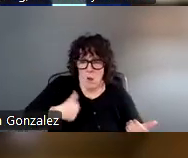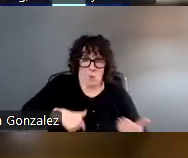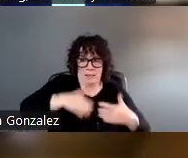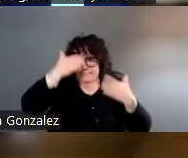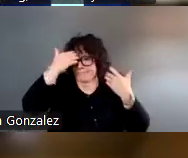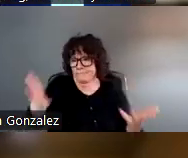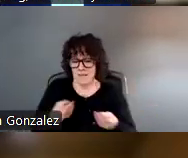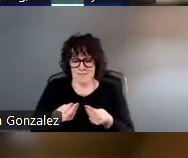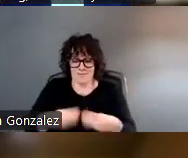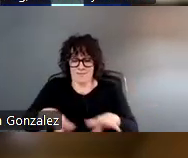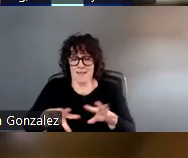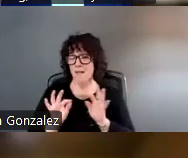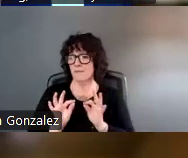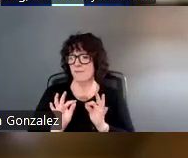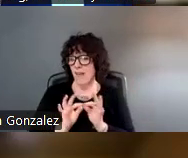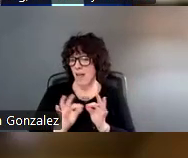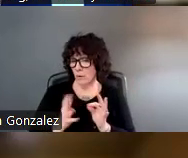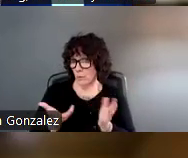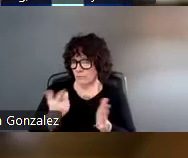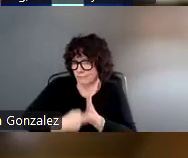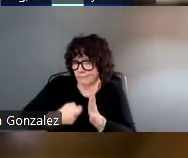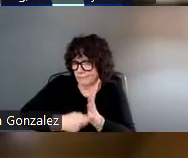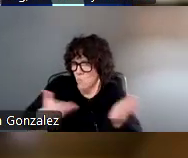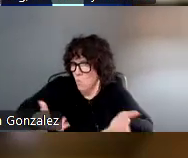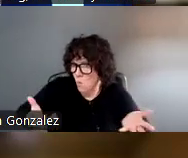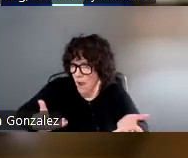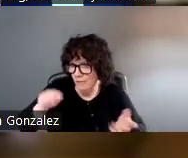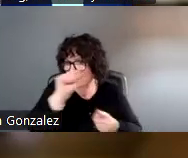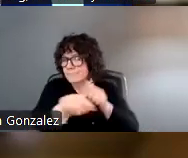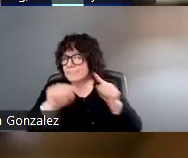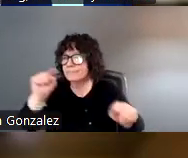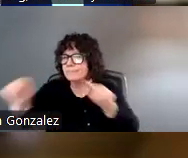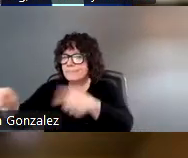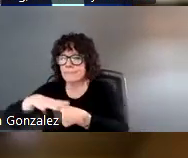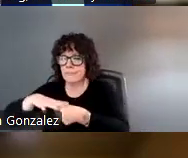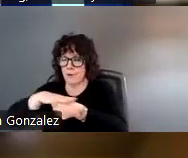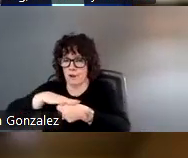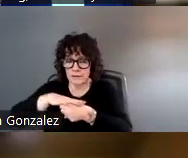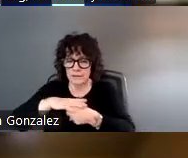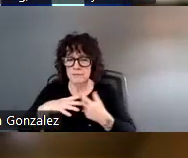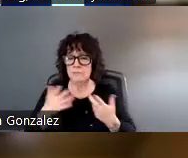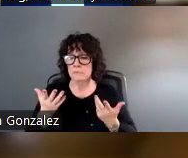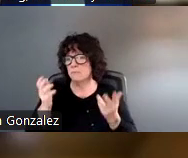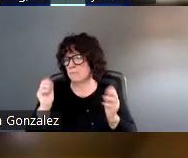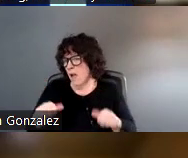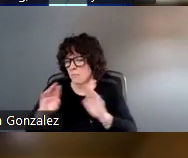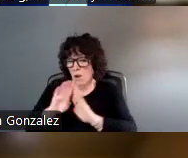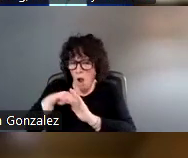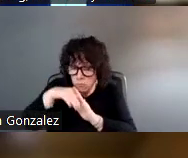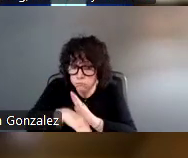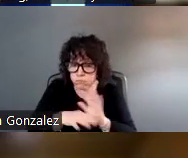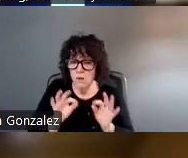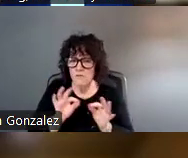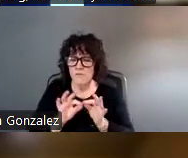how the land value aspect might be brought into account at some point. So this